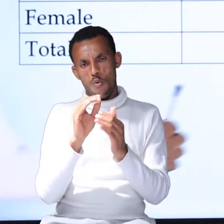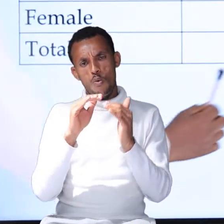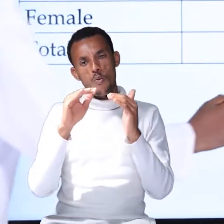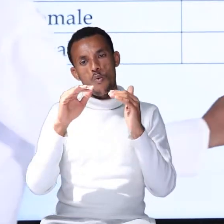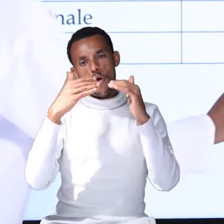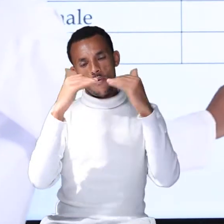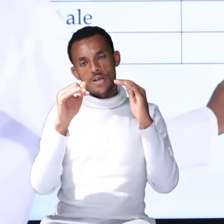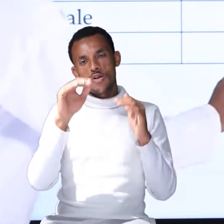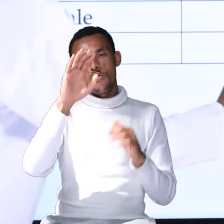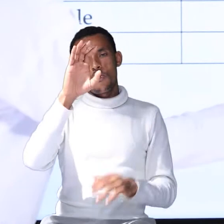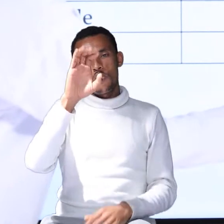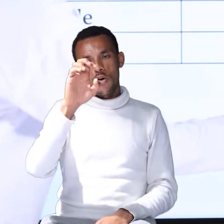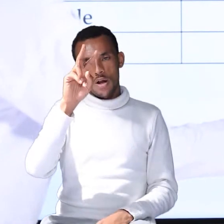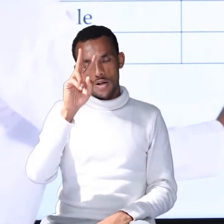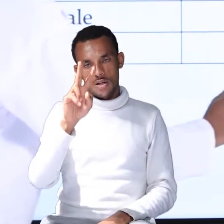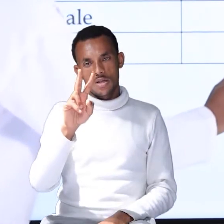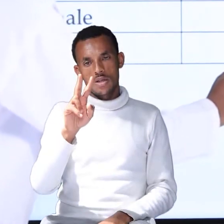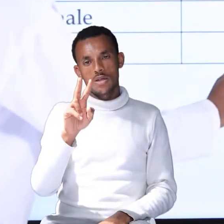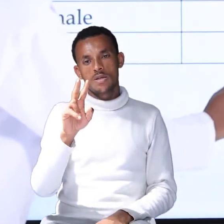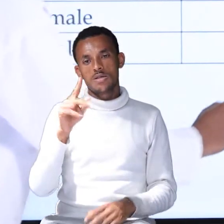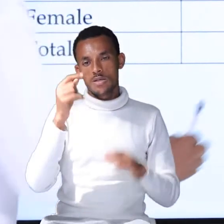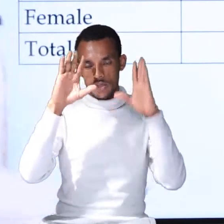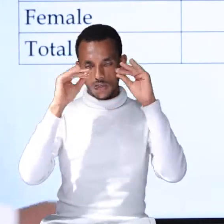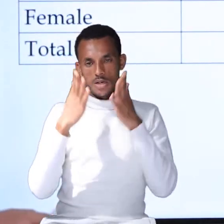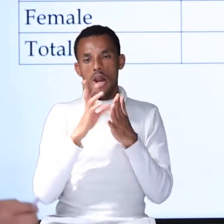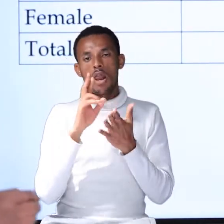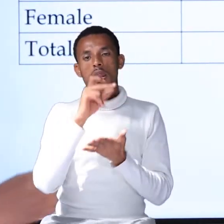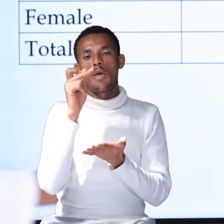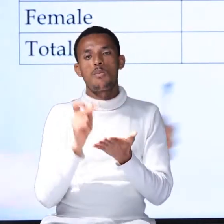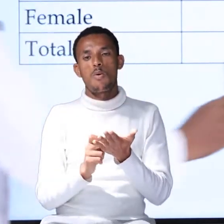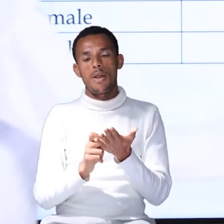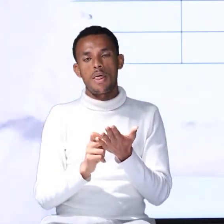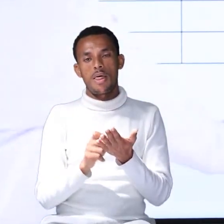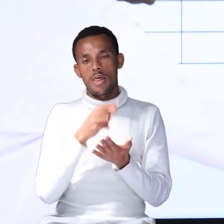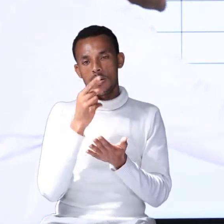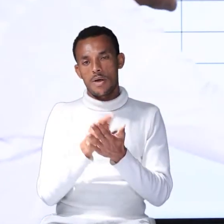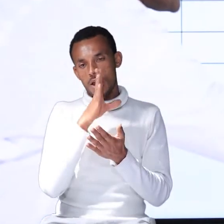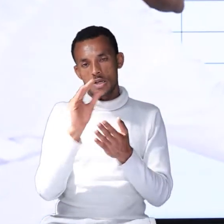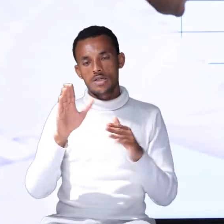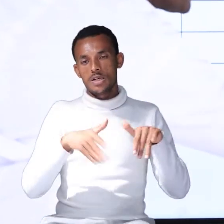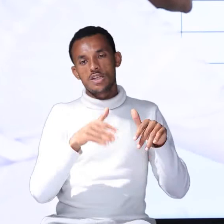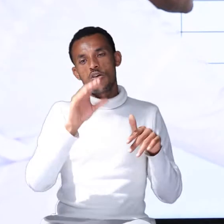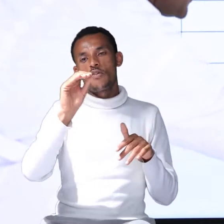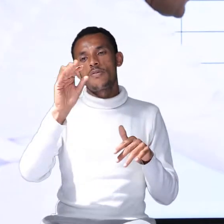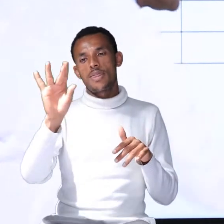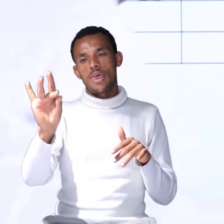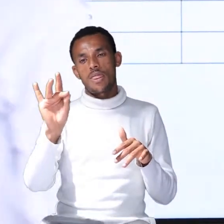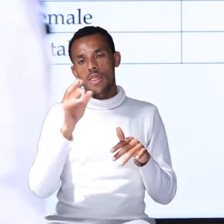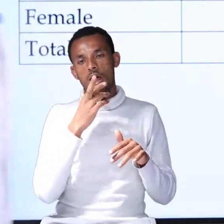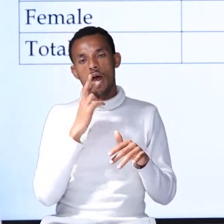qualification, 42 of the teachers are diploma holders and the rest 58 of them